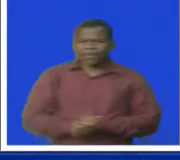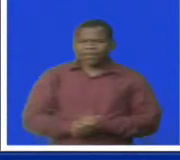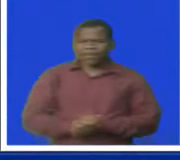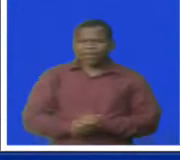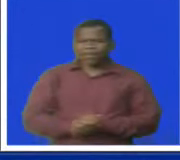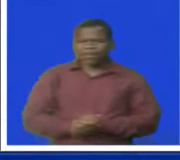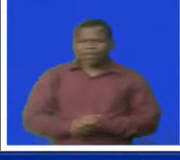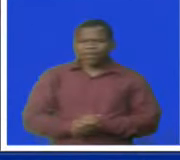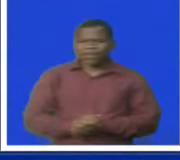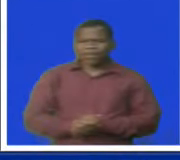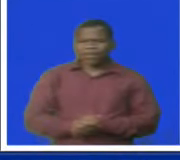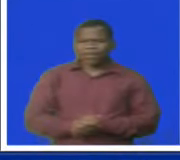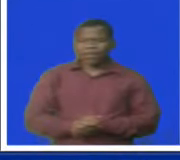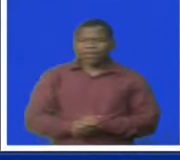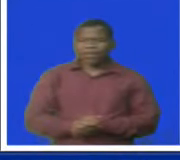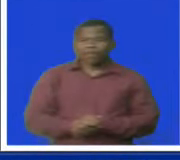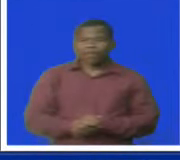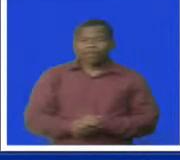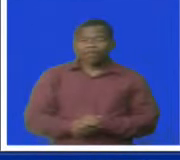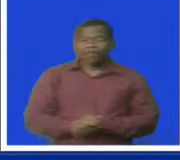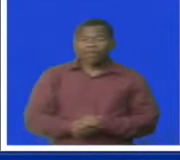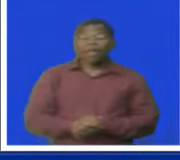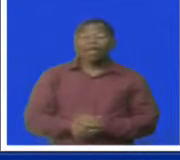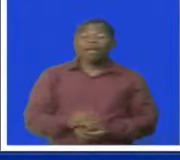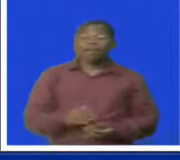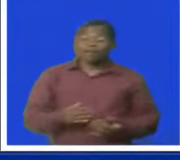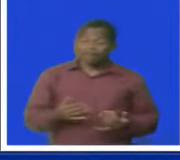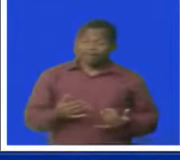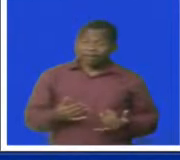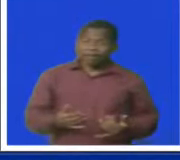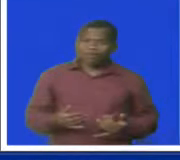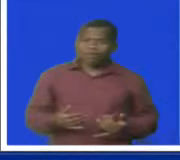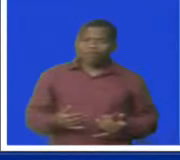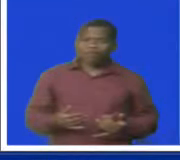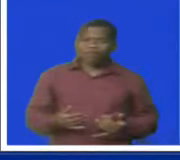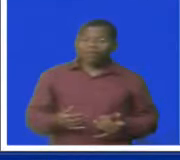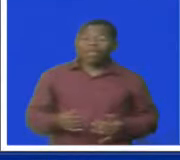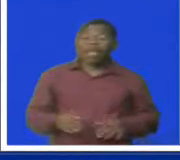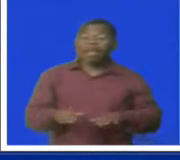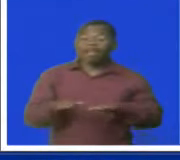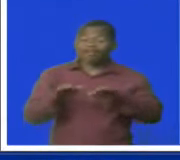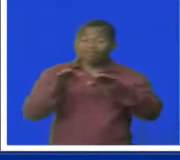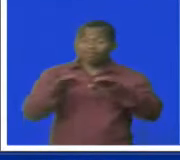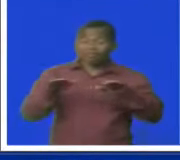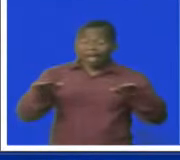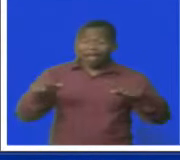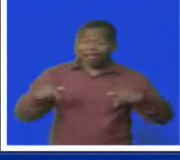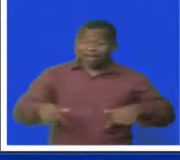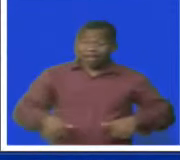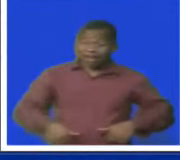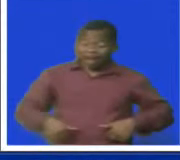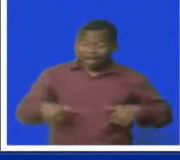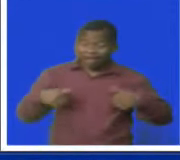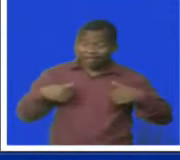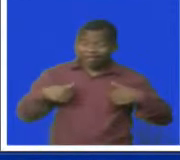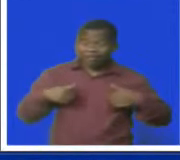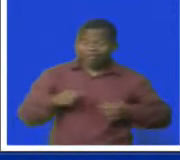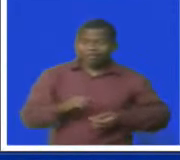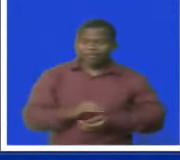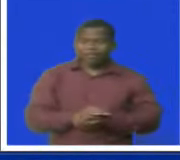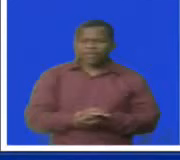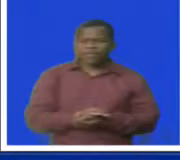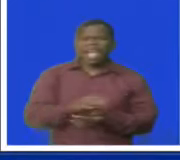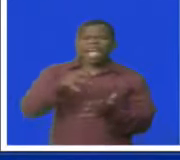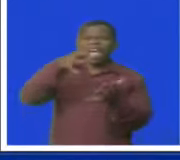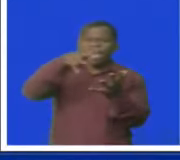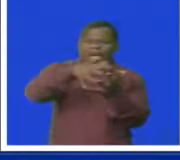Some live a life of perpetually blaming themselves, and some, because of